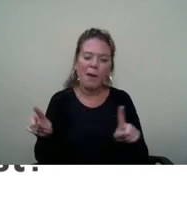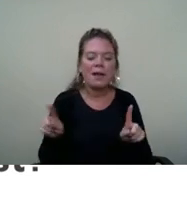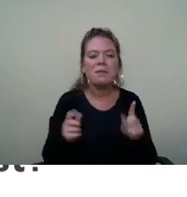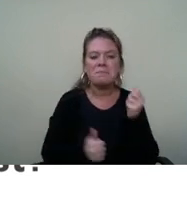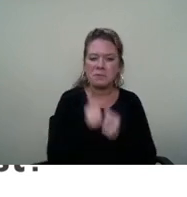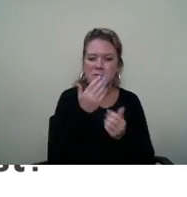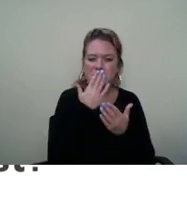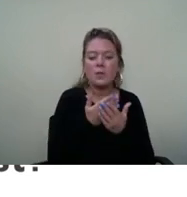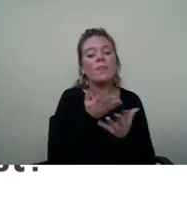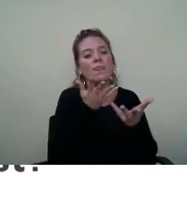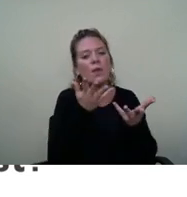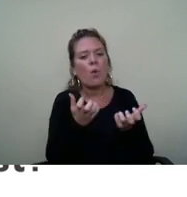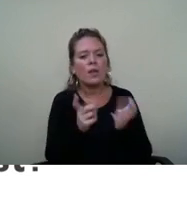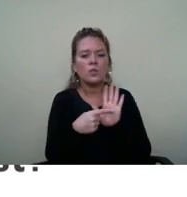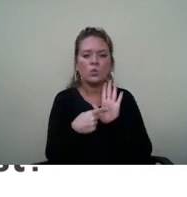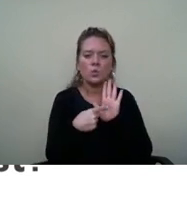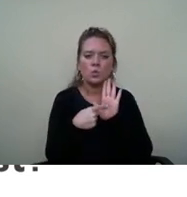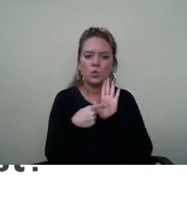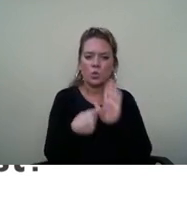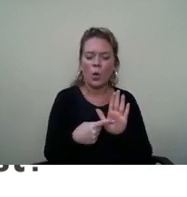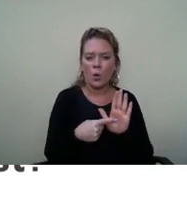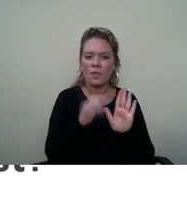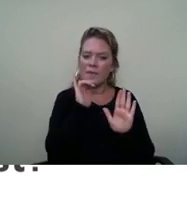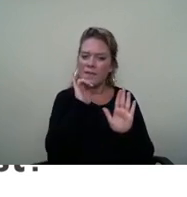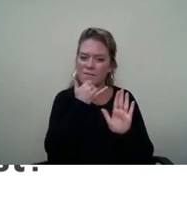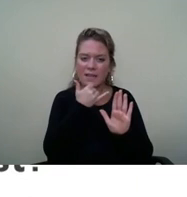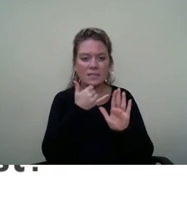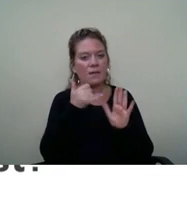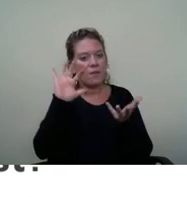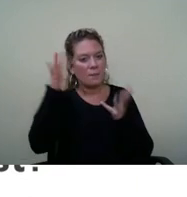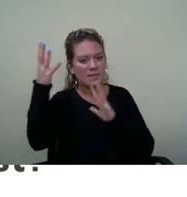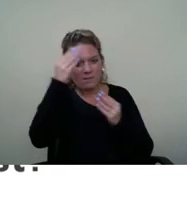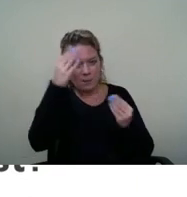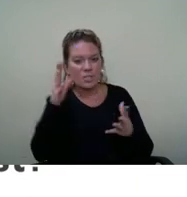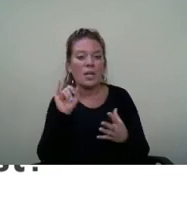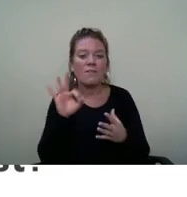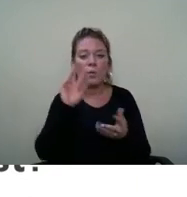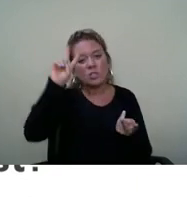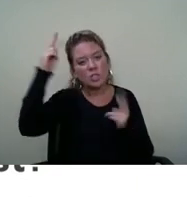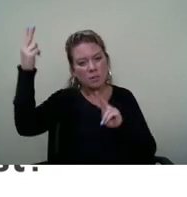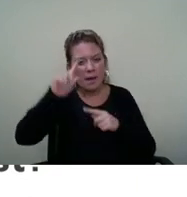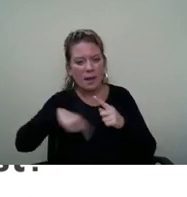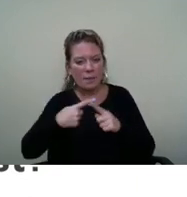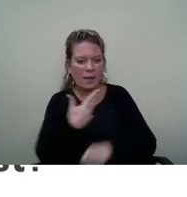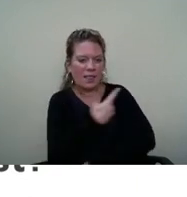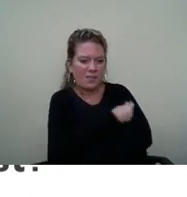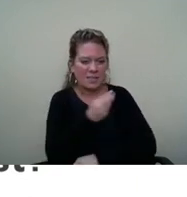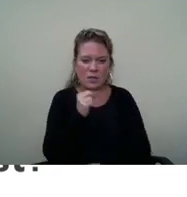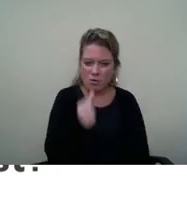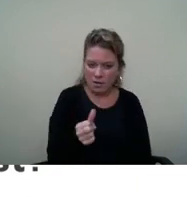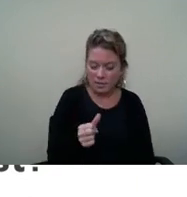of misinformation on whether or not it would change someone's mind about getting the vaccine. Okay, so they